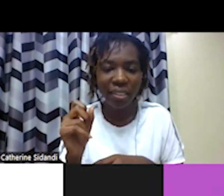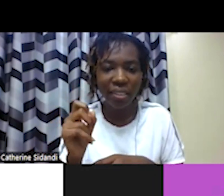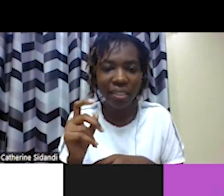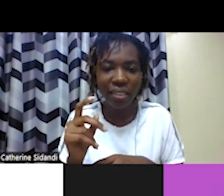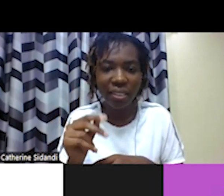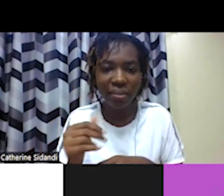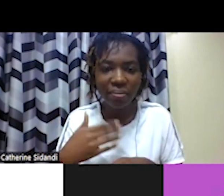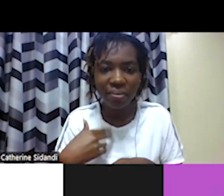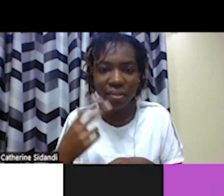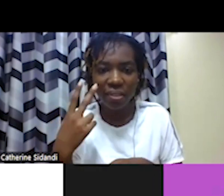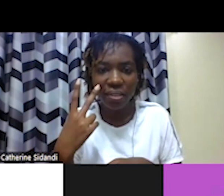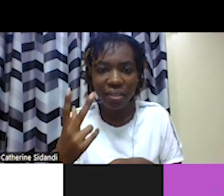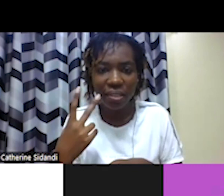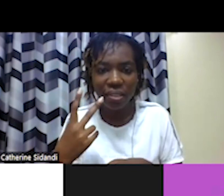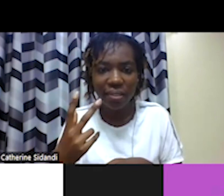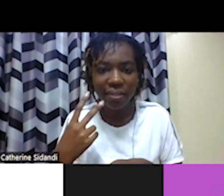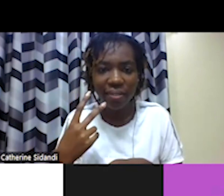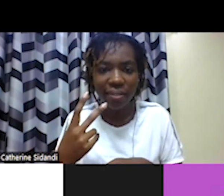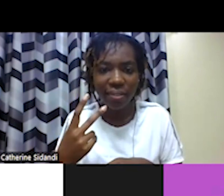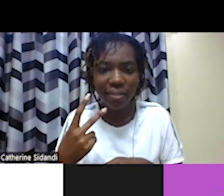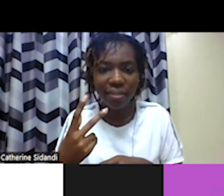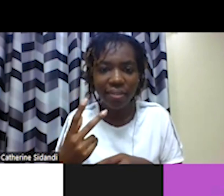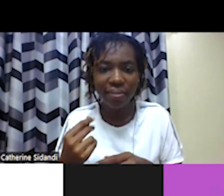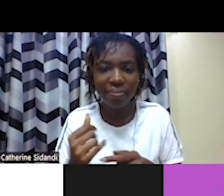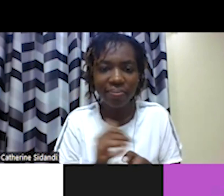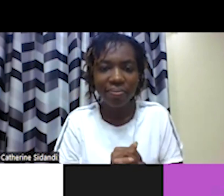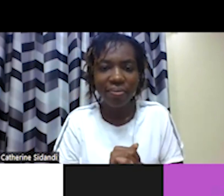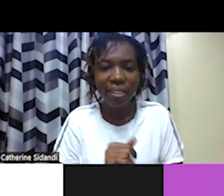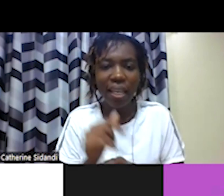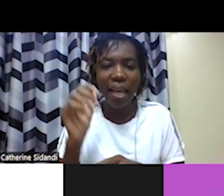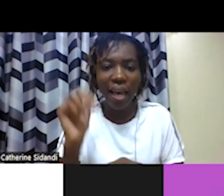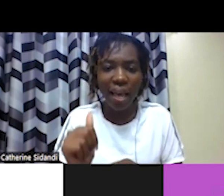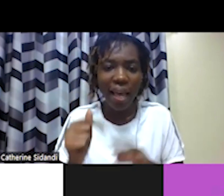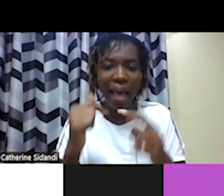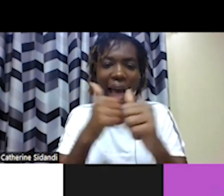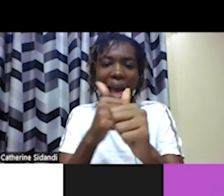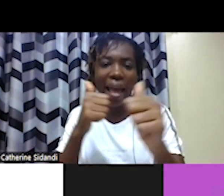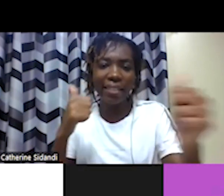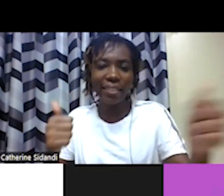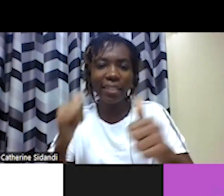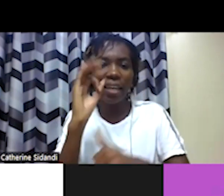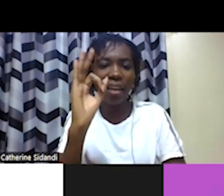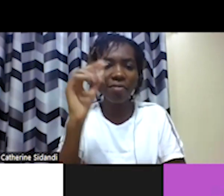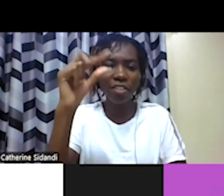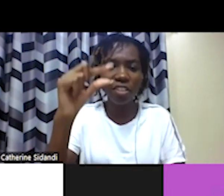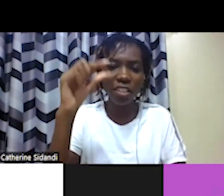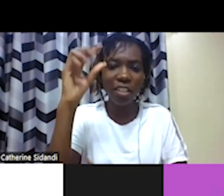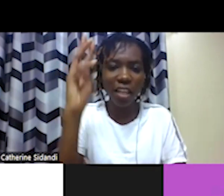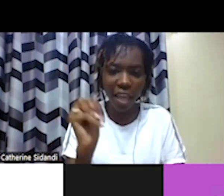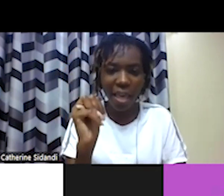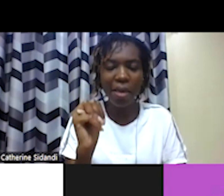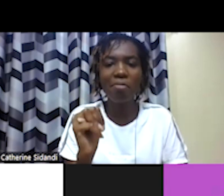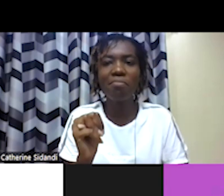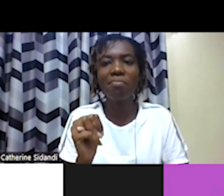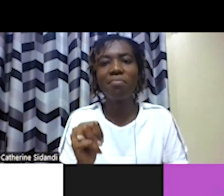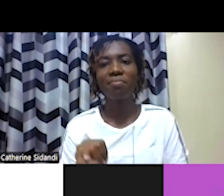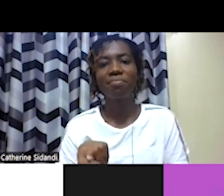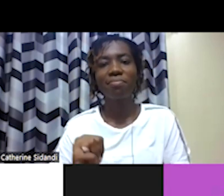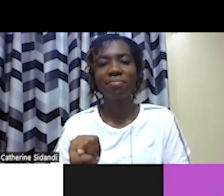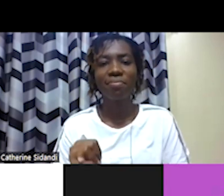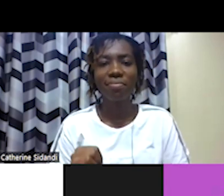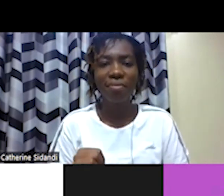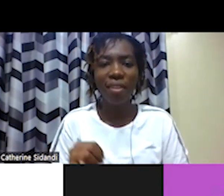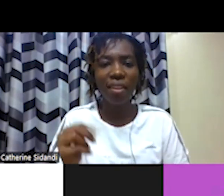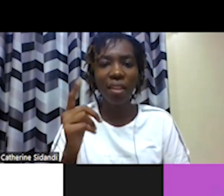I see. Yes, anti-FGM. Yes, Linah is known for the